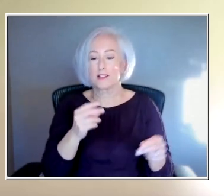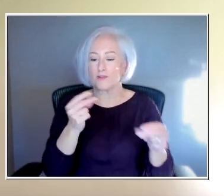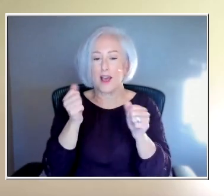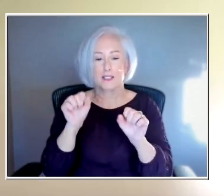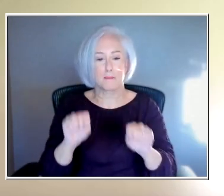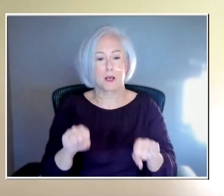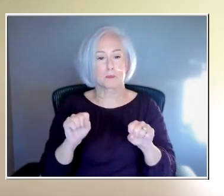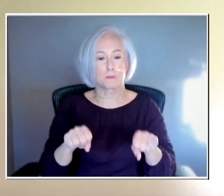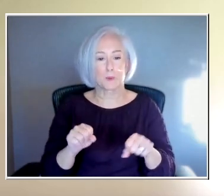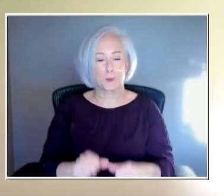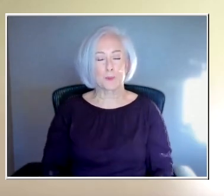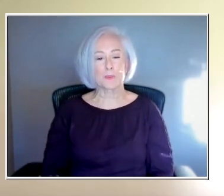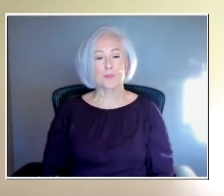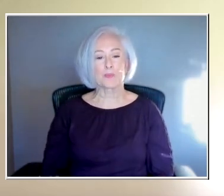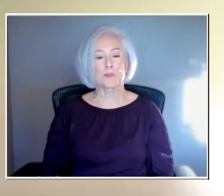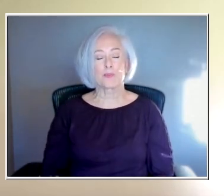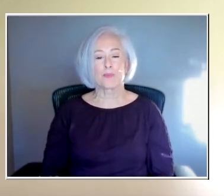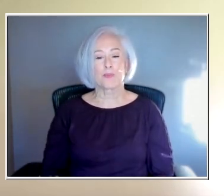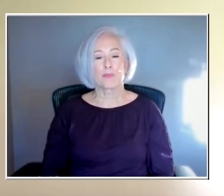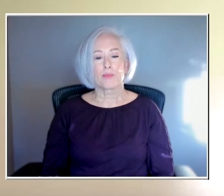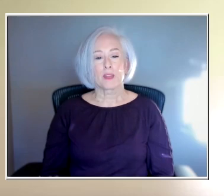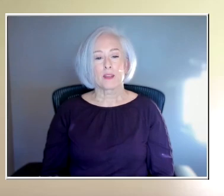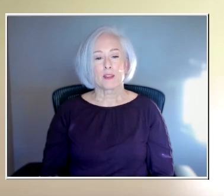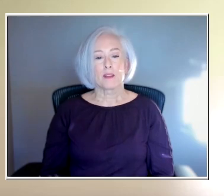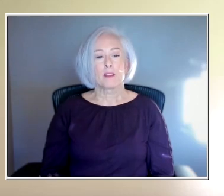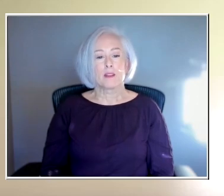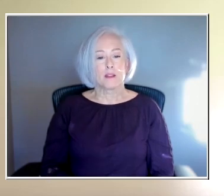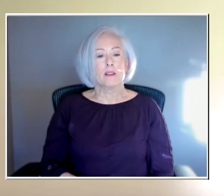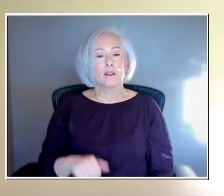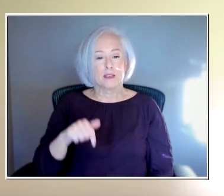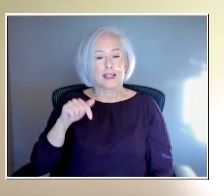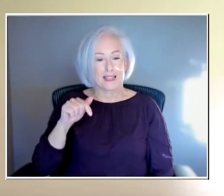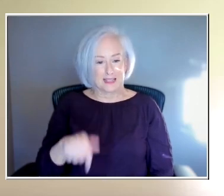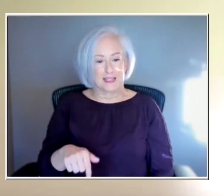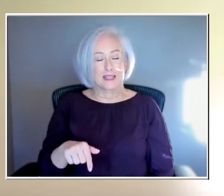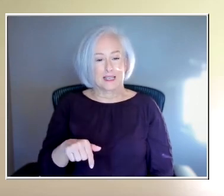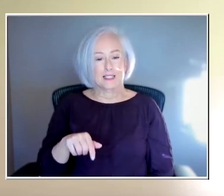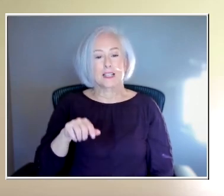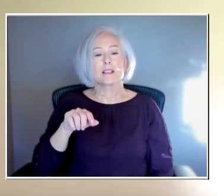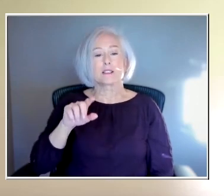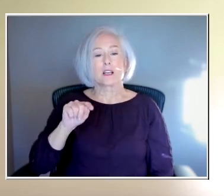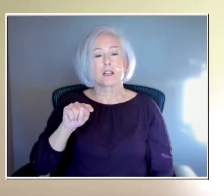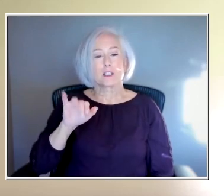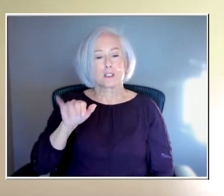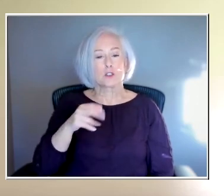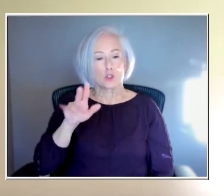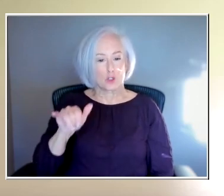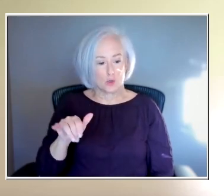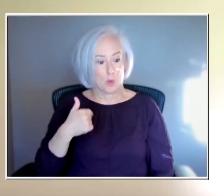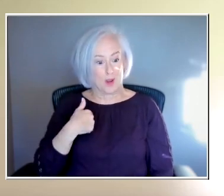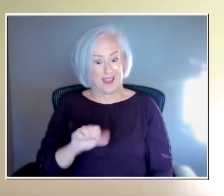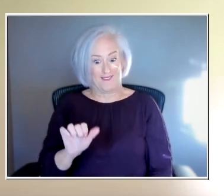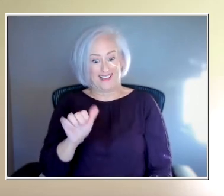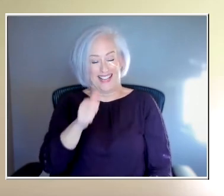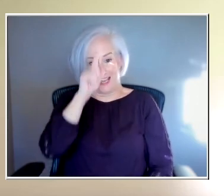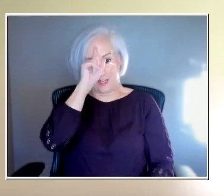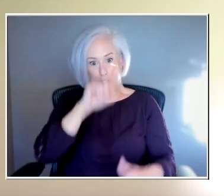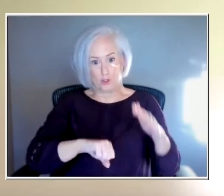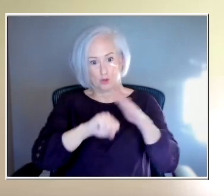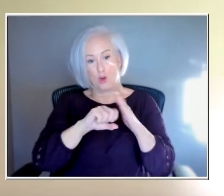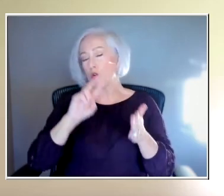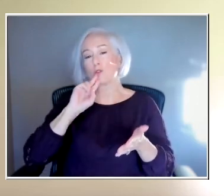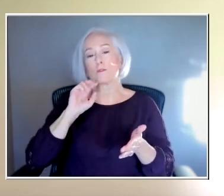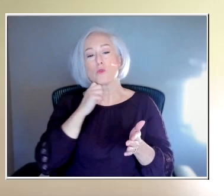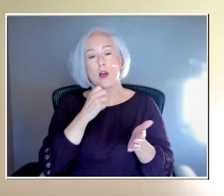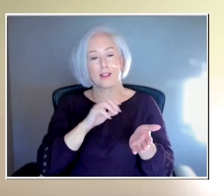And on top of that, since this is a tertiary center and there are 10 stroke neurologists here, we deal a